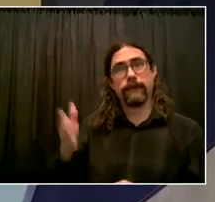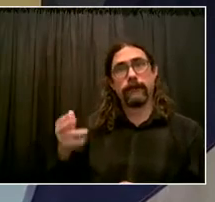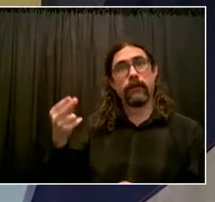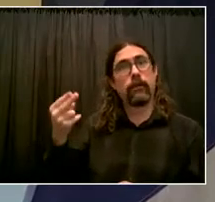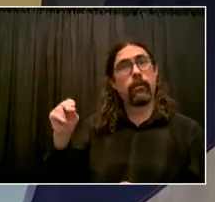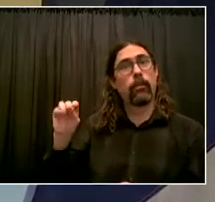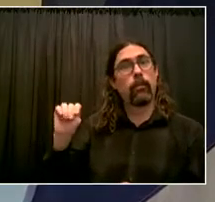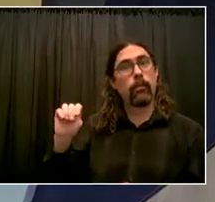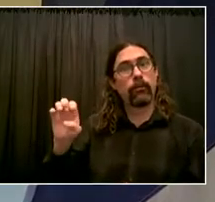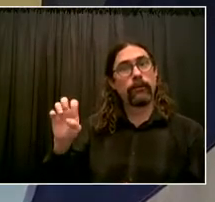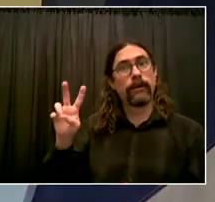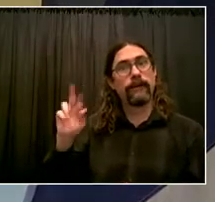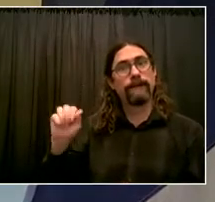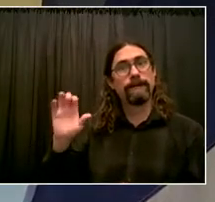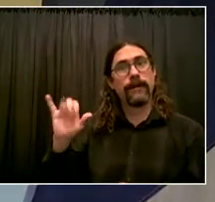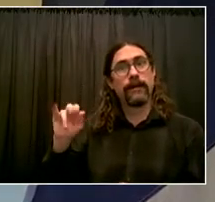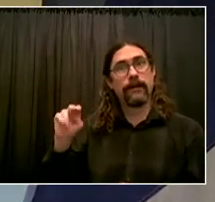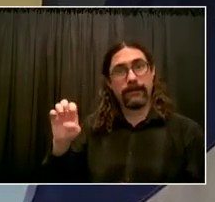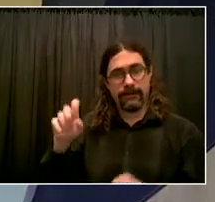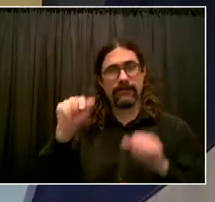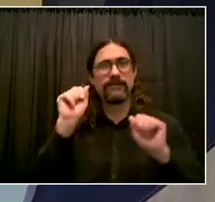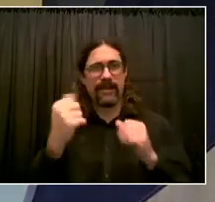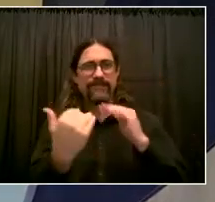3, 2, 1.